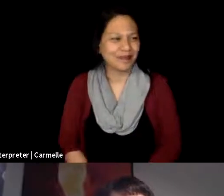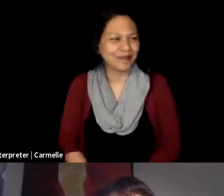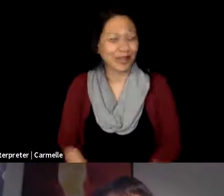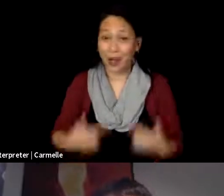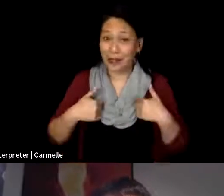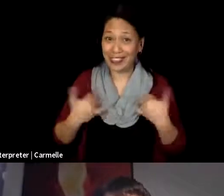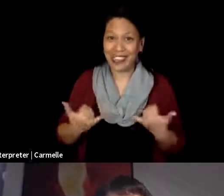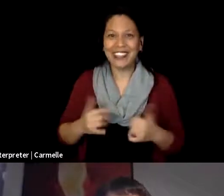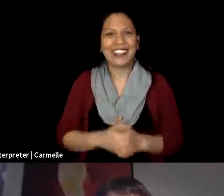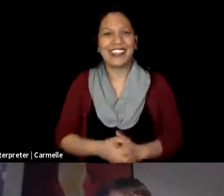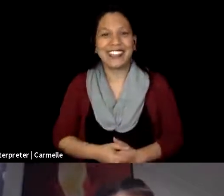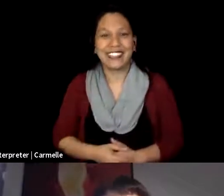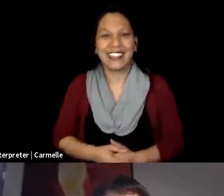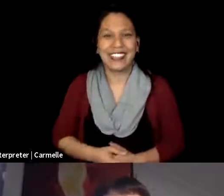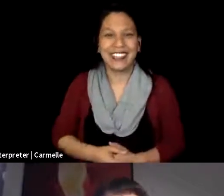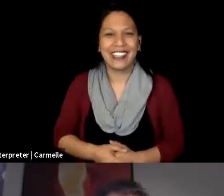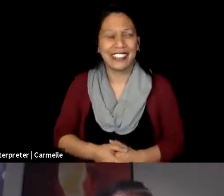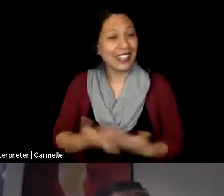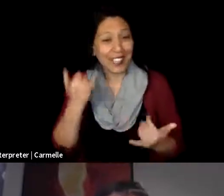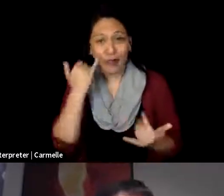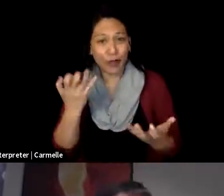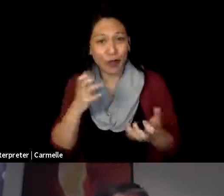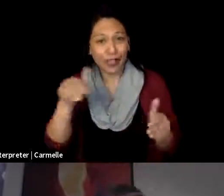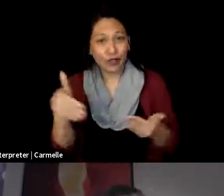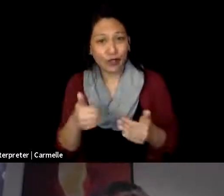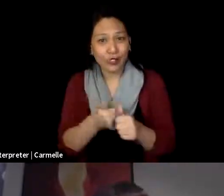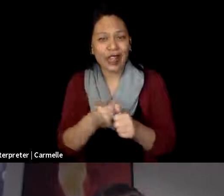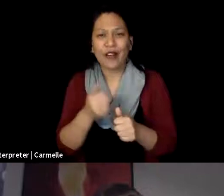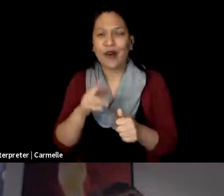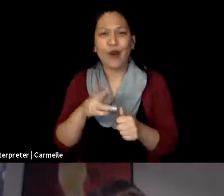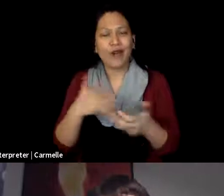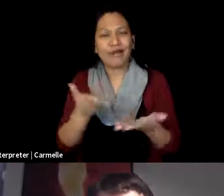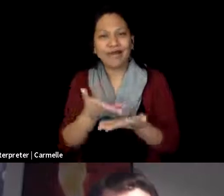Is it me now? Okay. If you want to do an introduction. Sure.